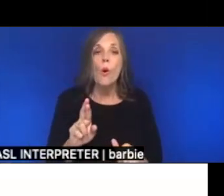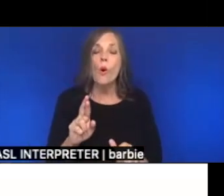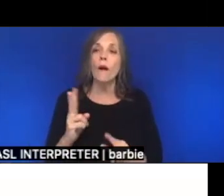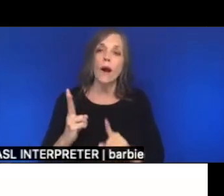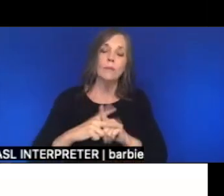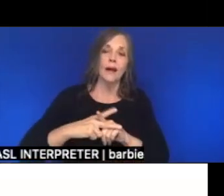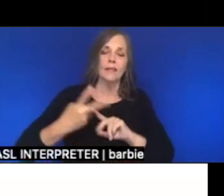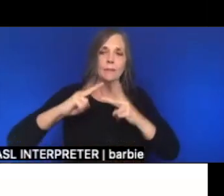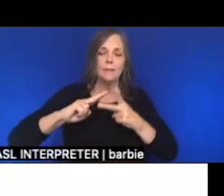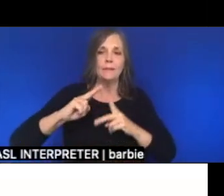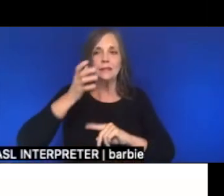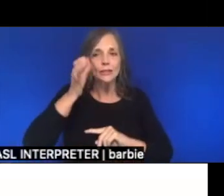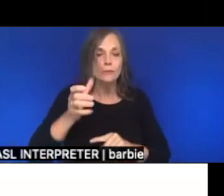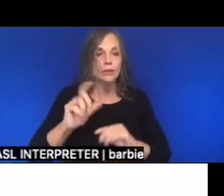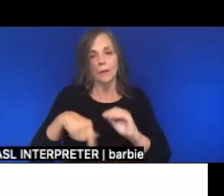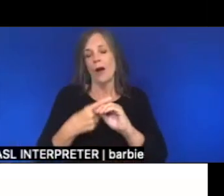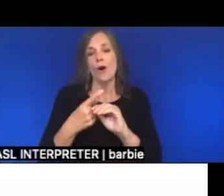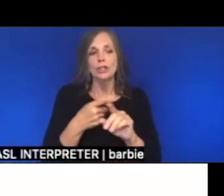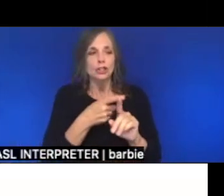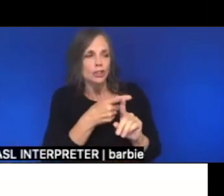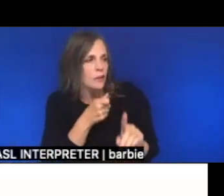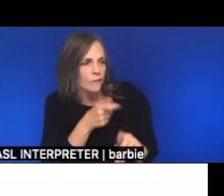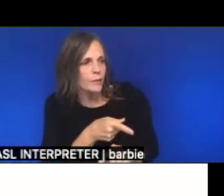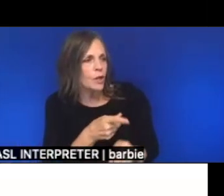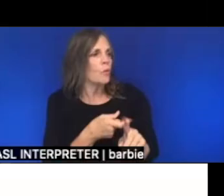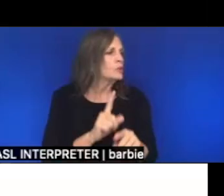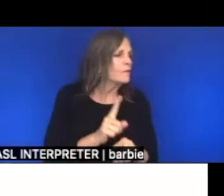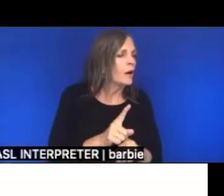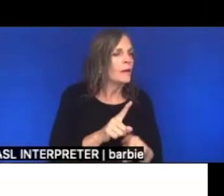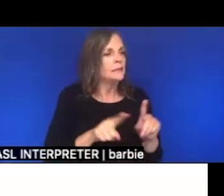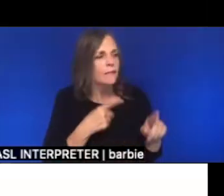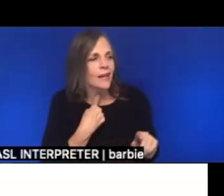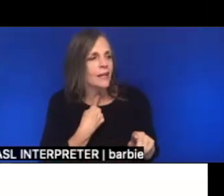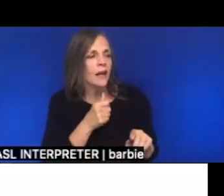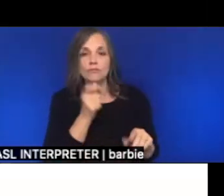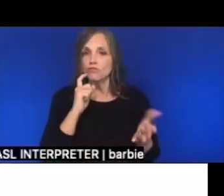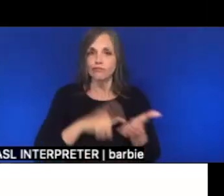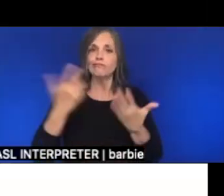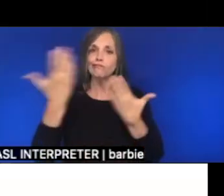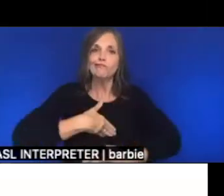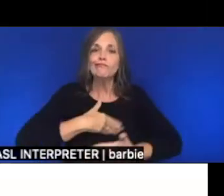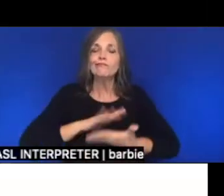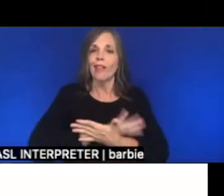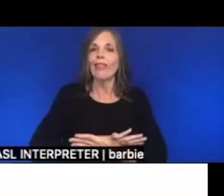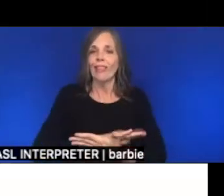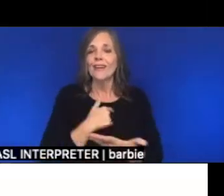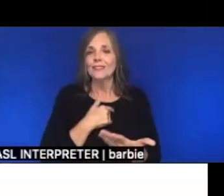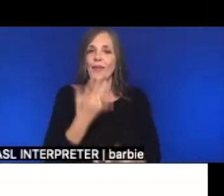like, okay, she's not from here, so where is it? Where is she from? She has a different accent. So I found this really